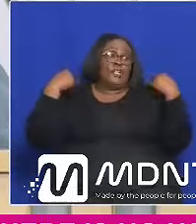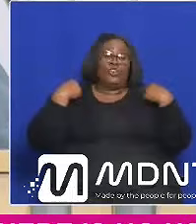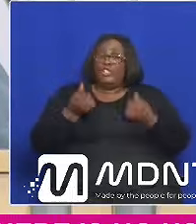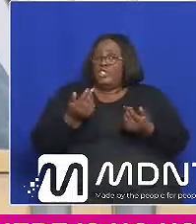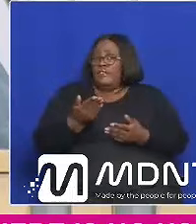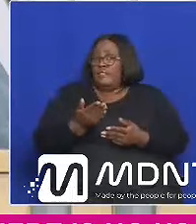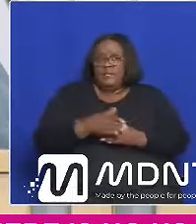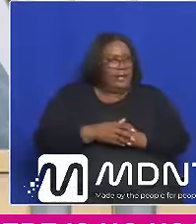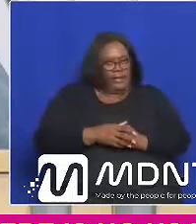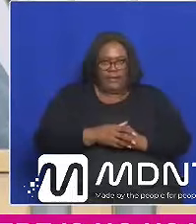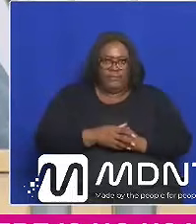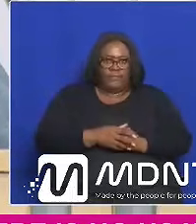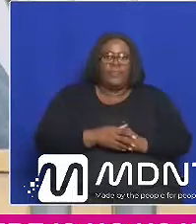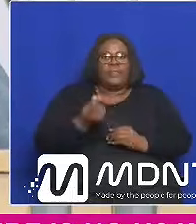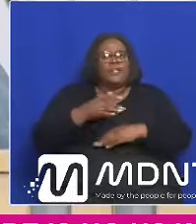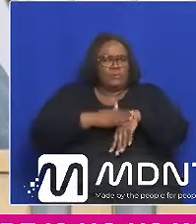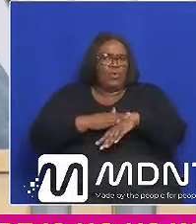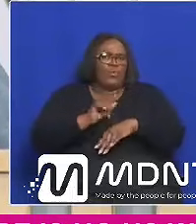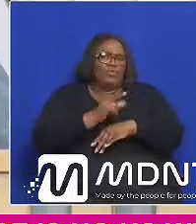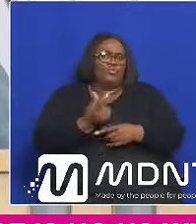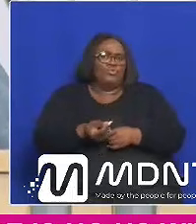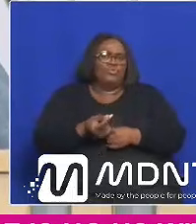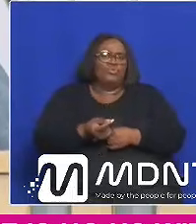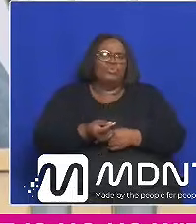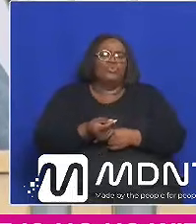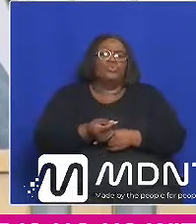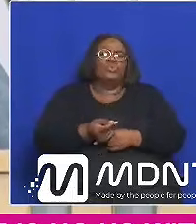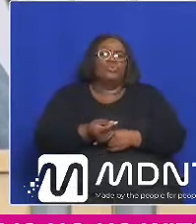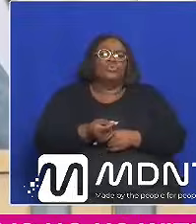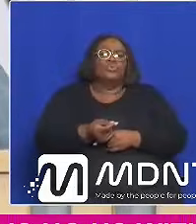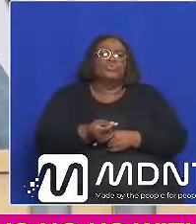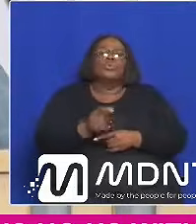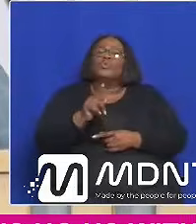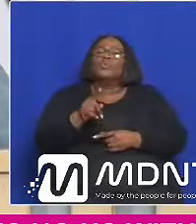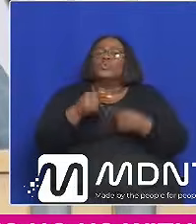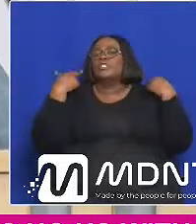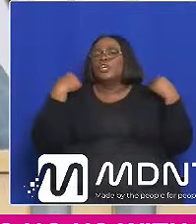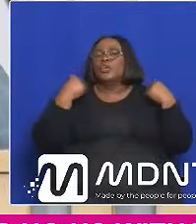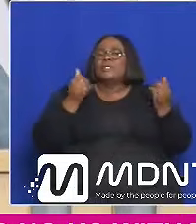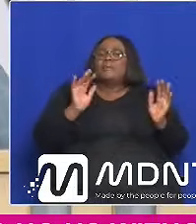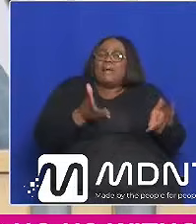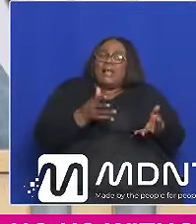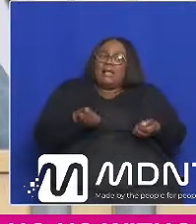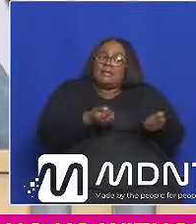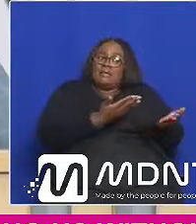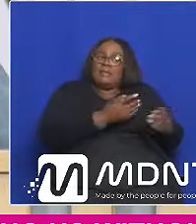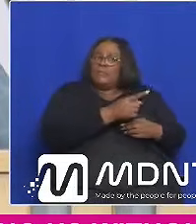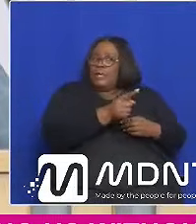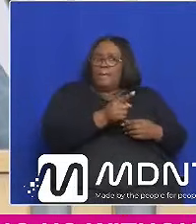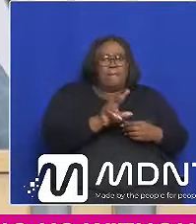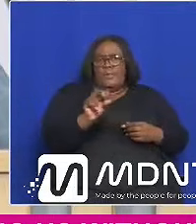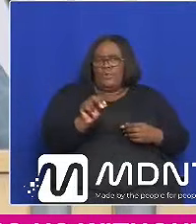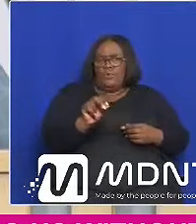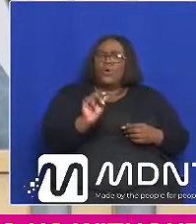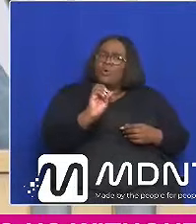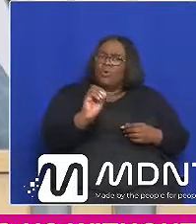making is you were not just a security provider to him. You had other interactions